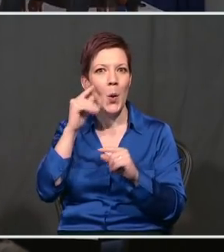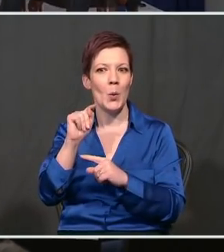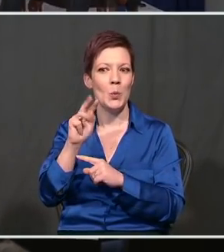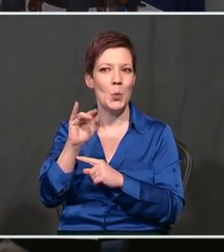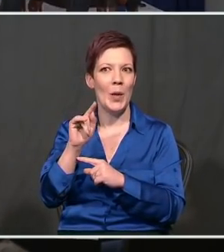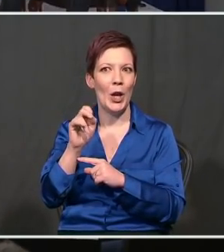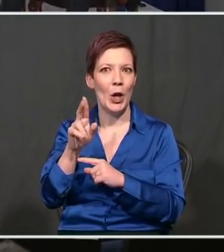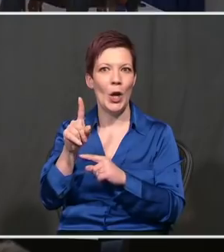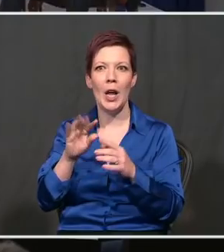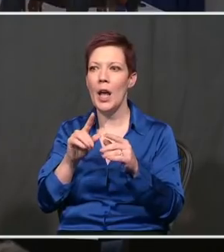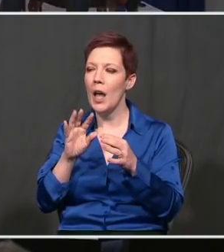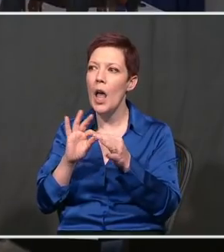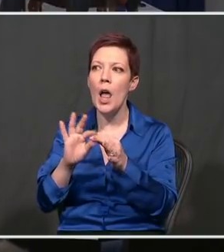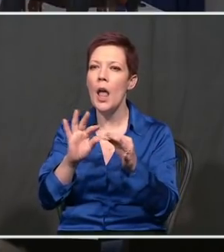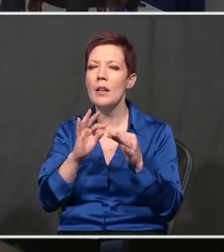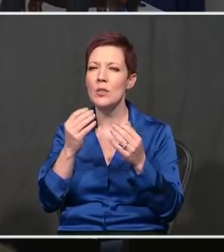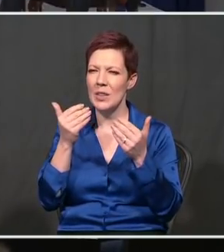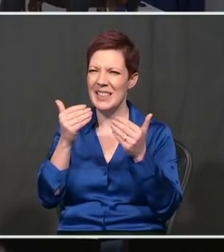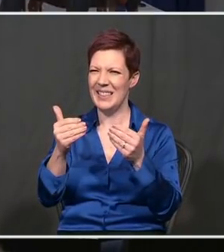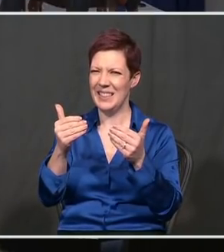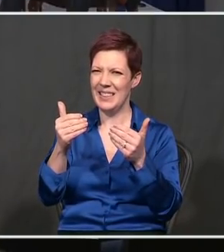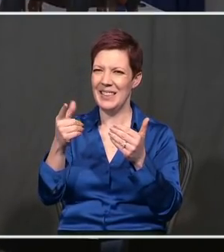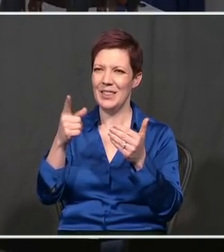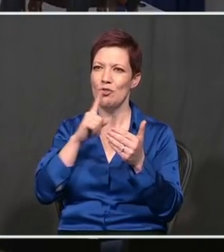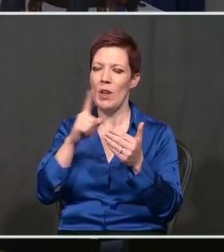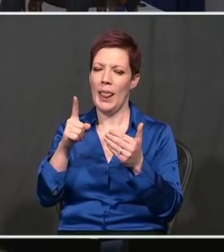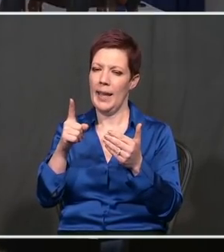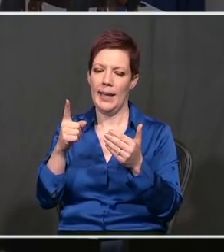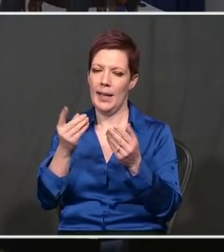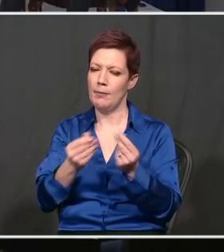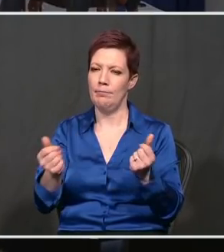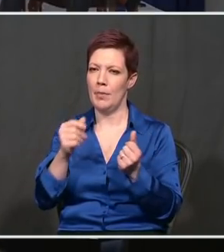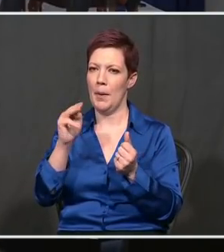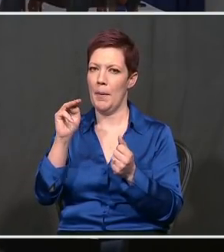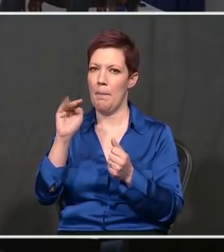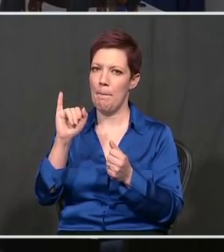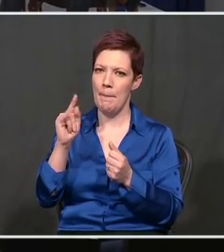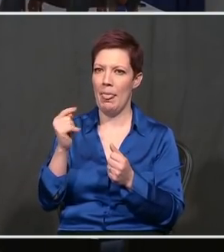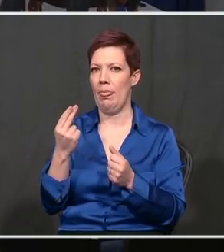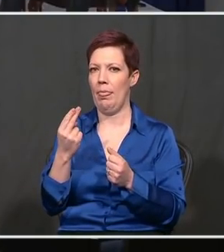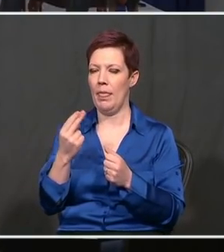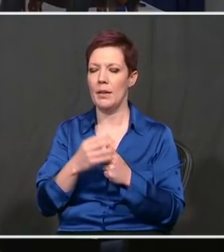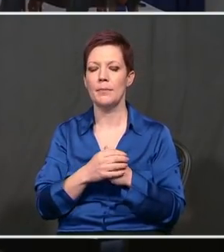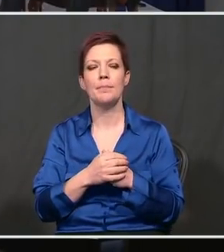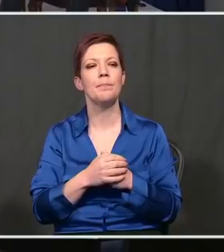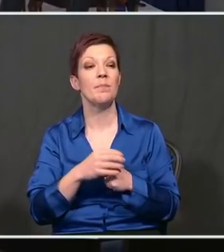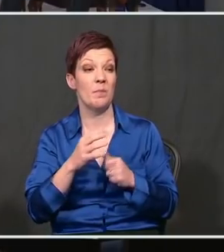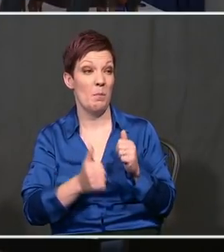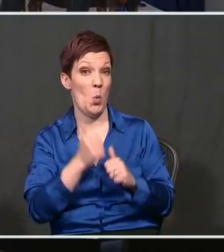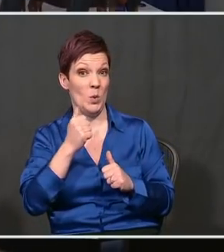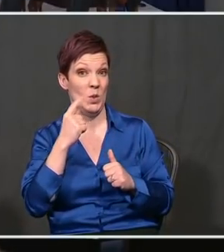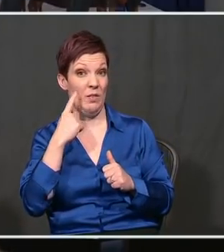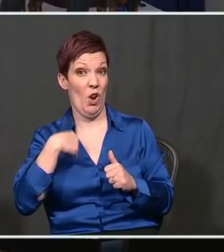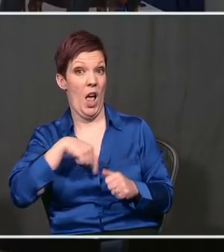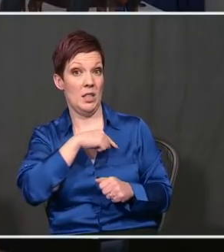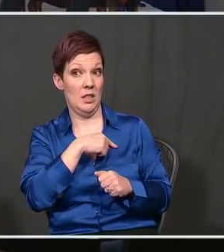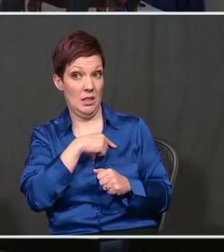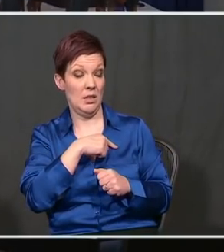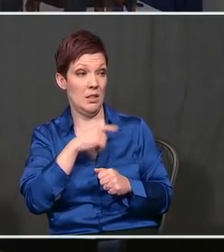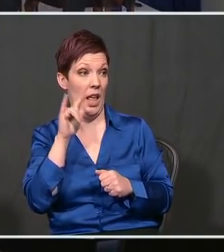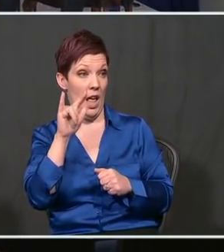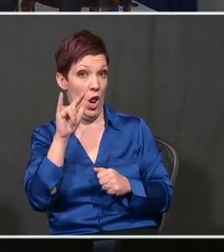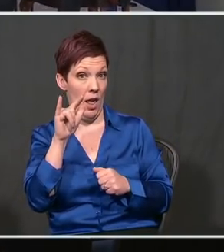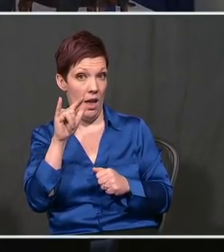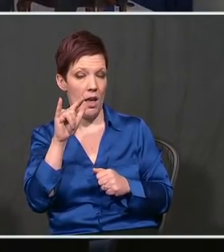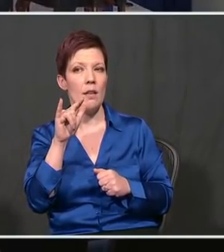kind of crazy. So let's bust some myths. So let me start with the one that's probably most in our wheelhouse as an airline.